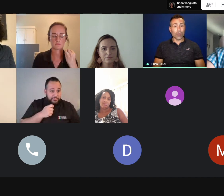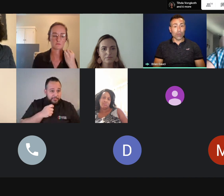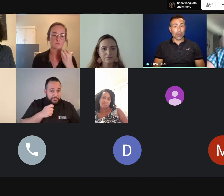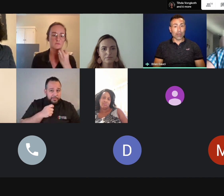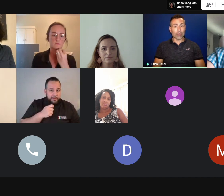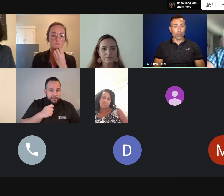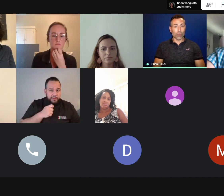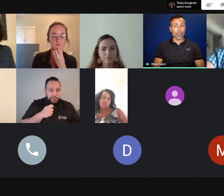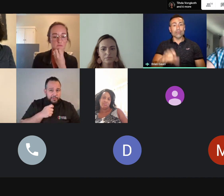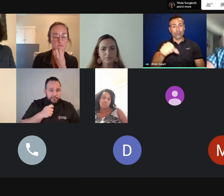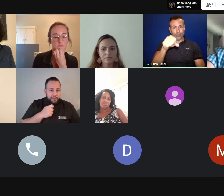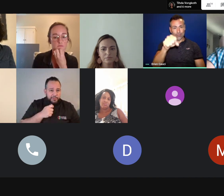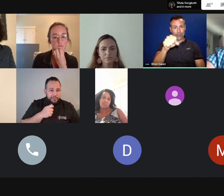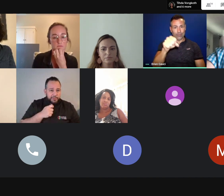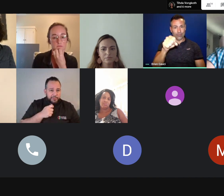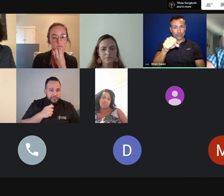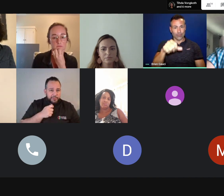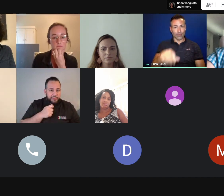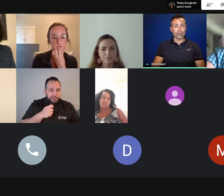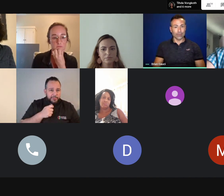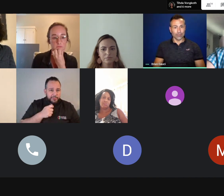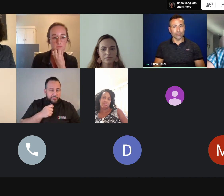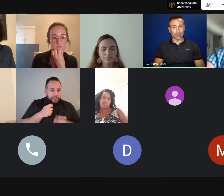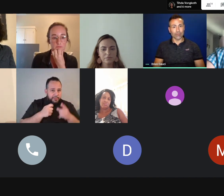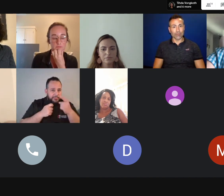So I have to open my microphone, right?